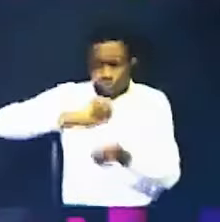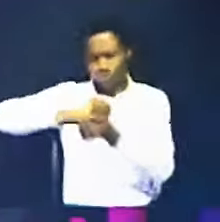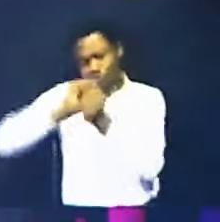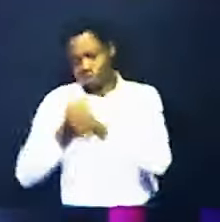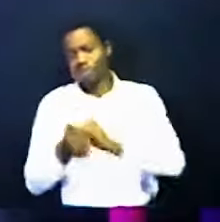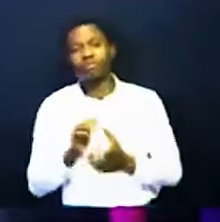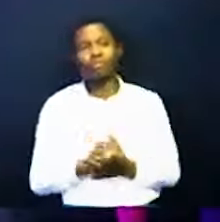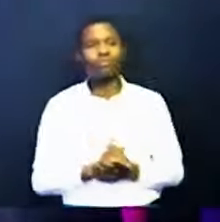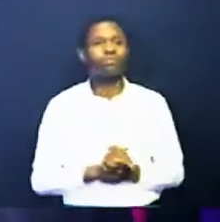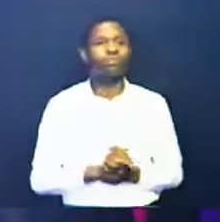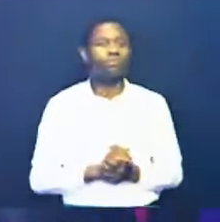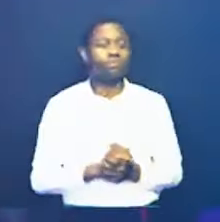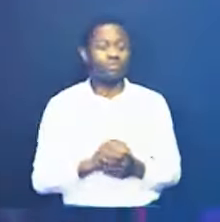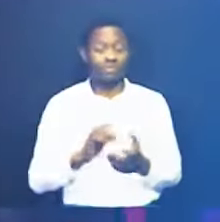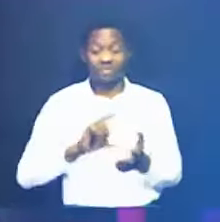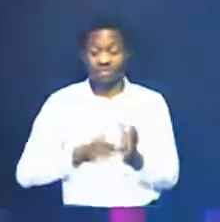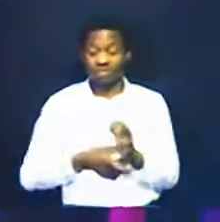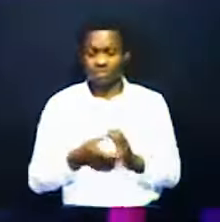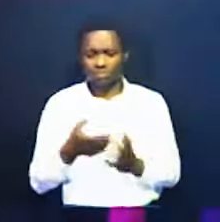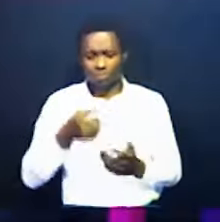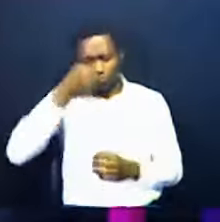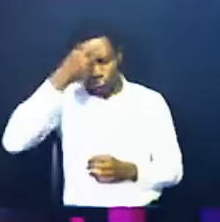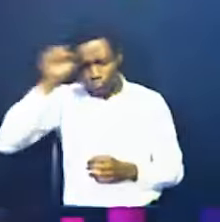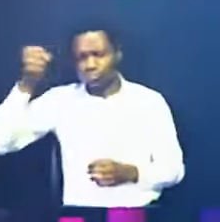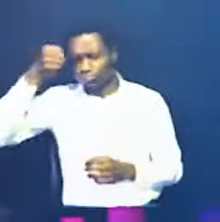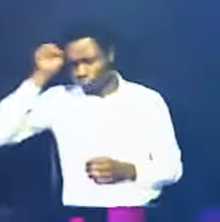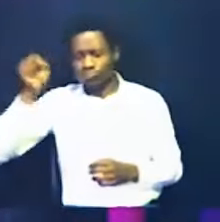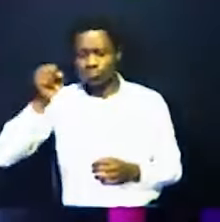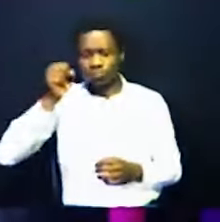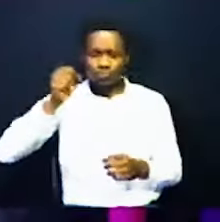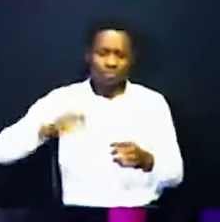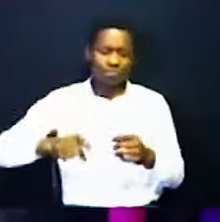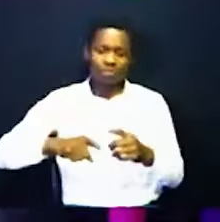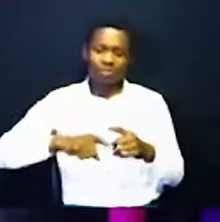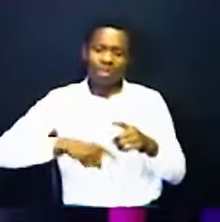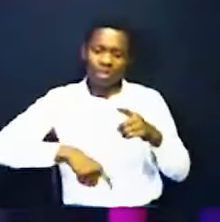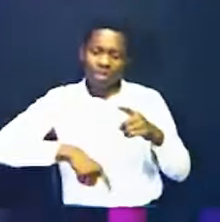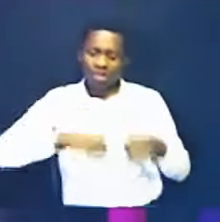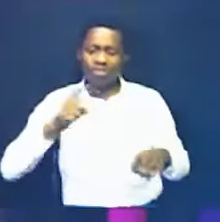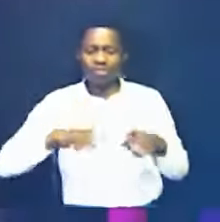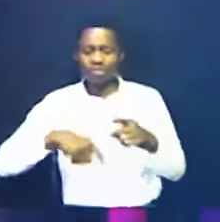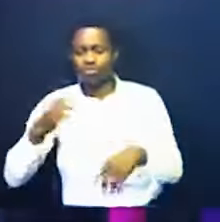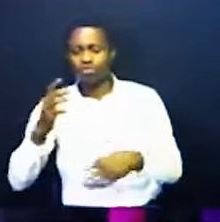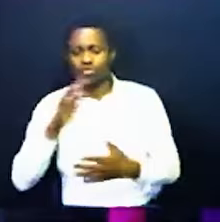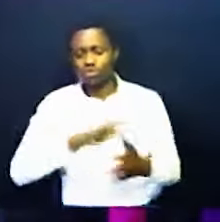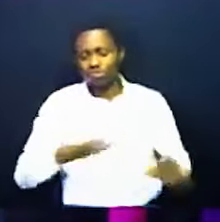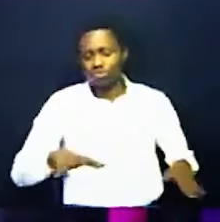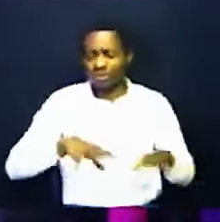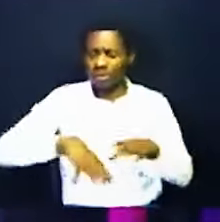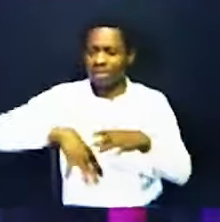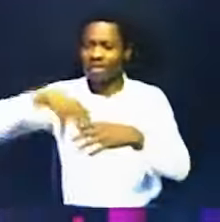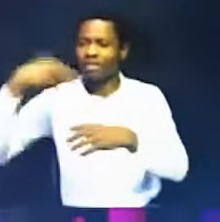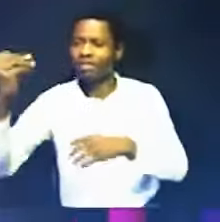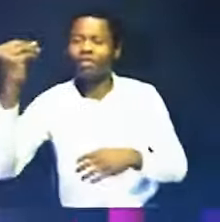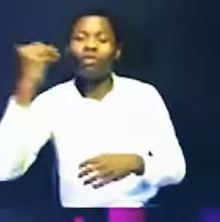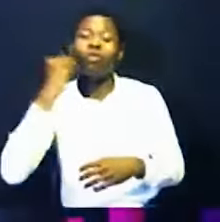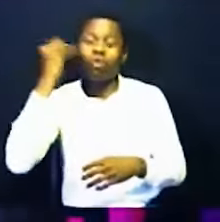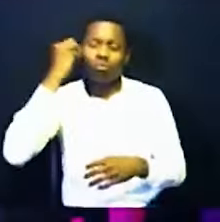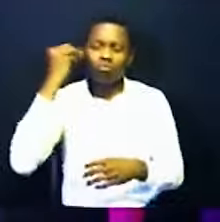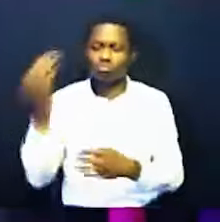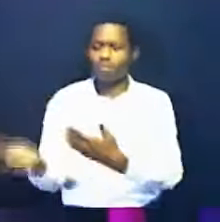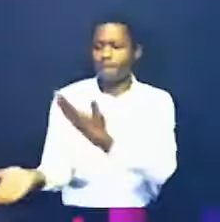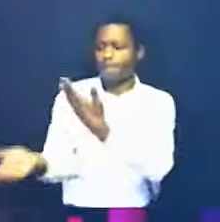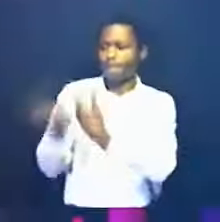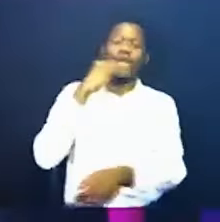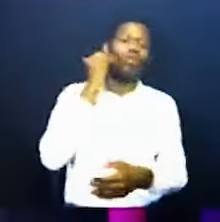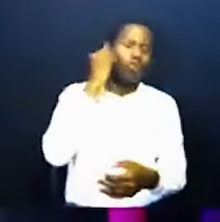our recalcitrant children who have left home will come back like the prodigal son.